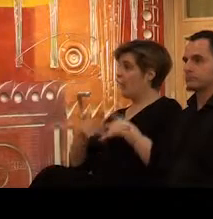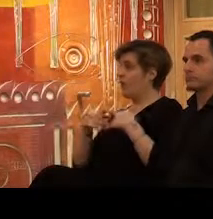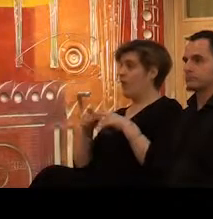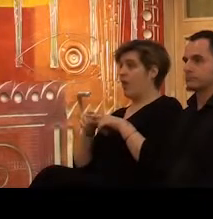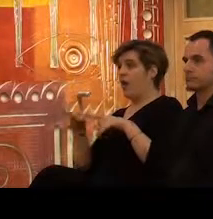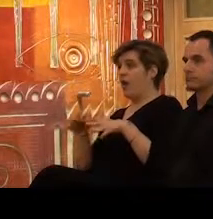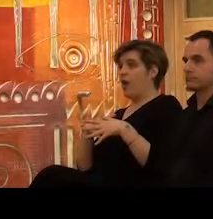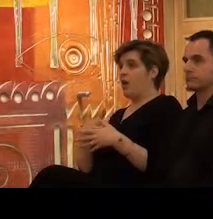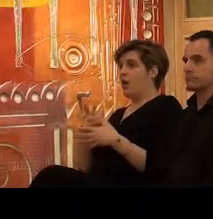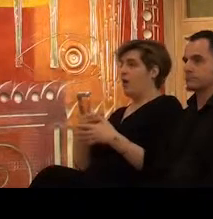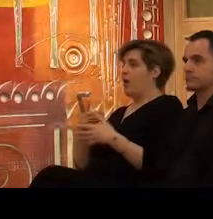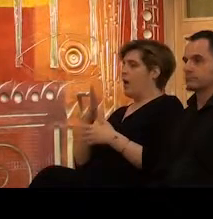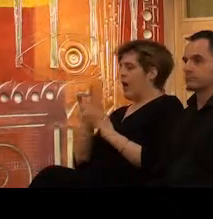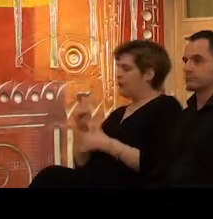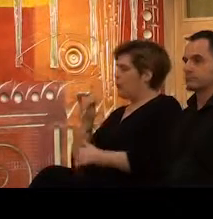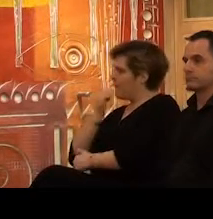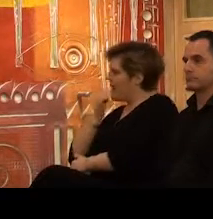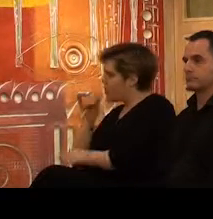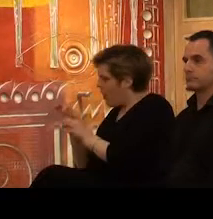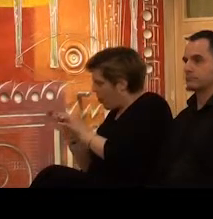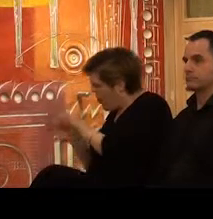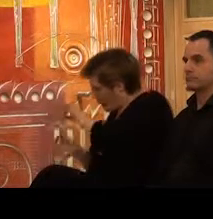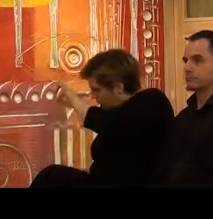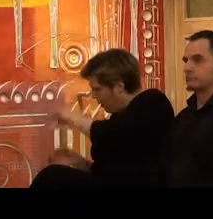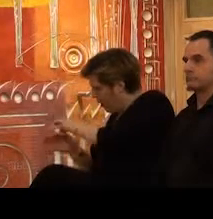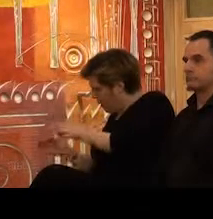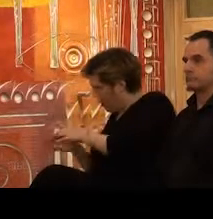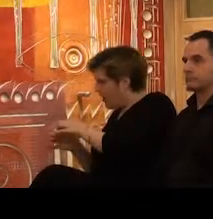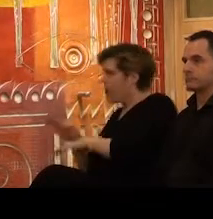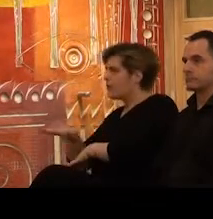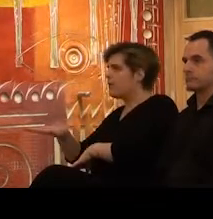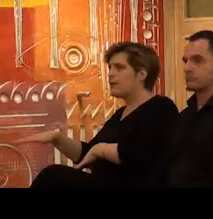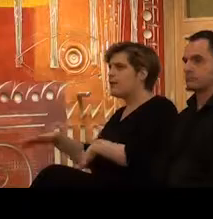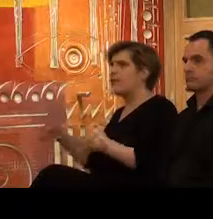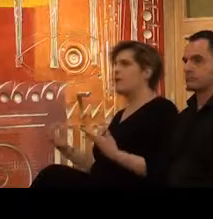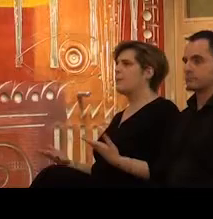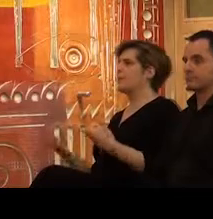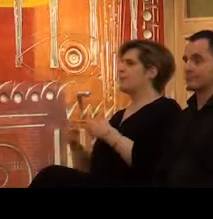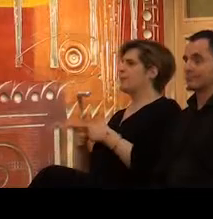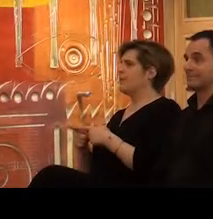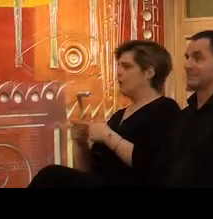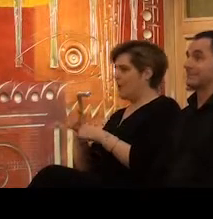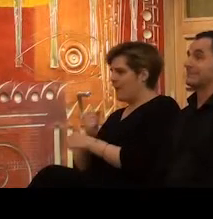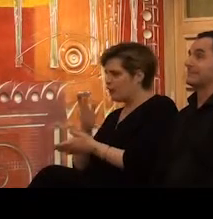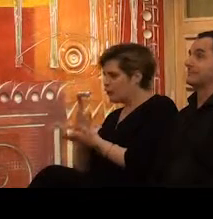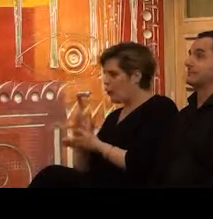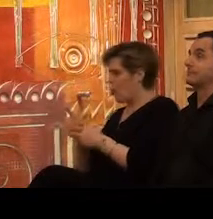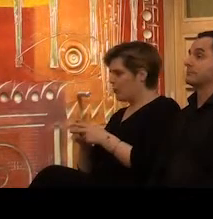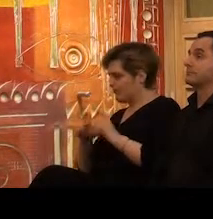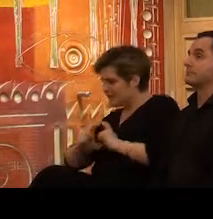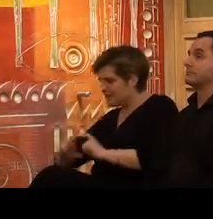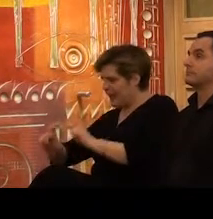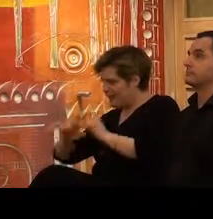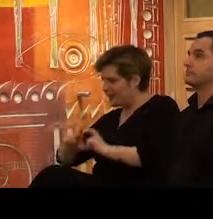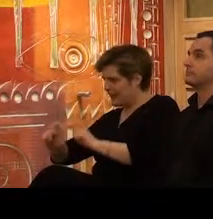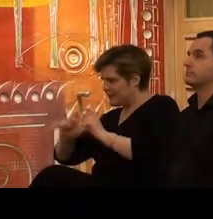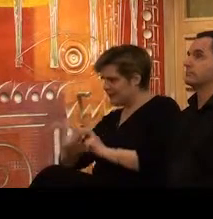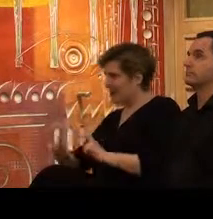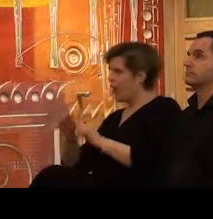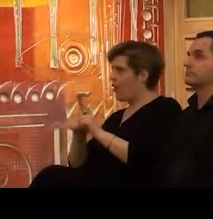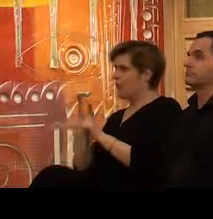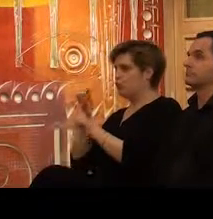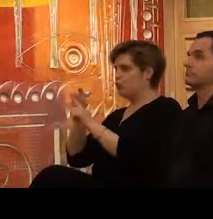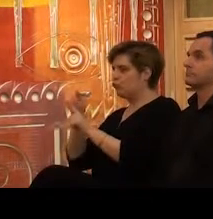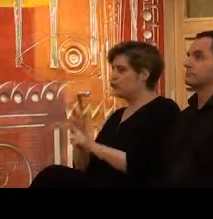tracking system, constantly be held accountable as to whether or not they've stayed on the tracking system or fallen off, then actually the job is a very different